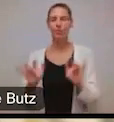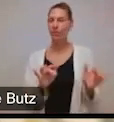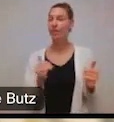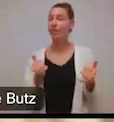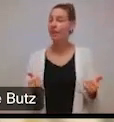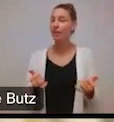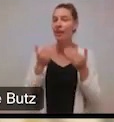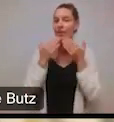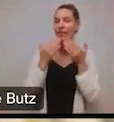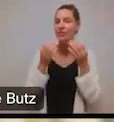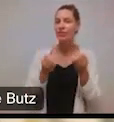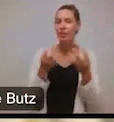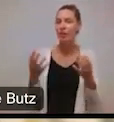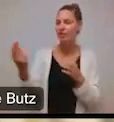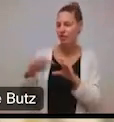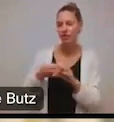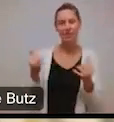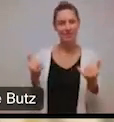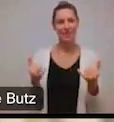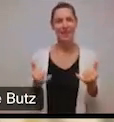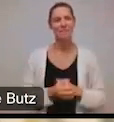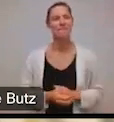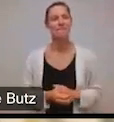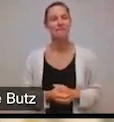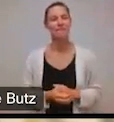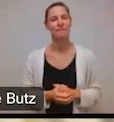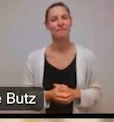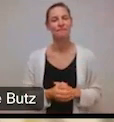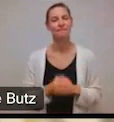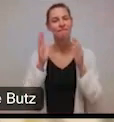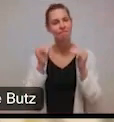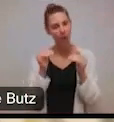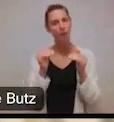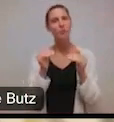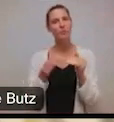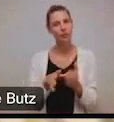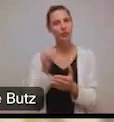Thank you so much, everyone, for joining today. I hope you got some good information out of this.